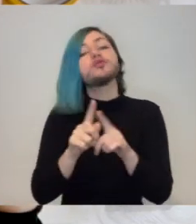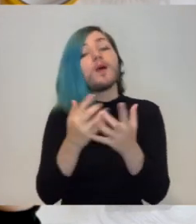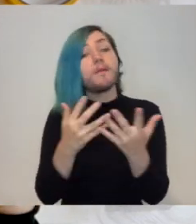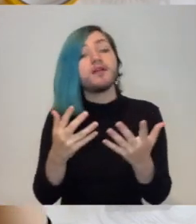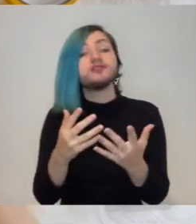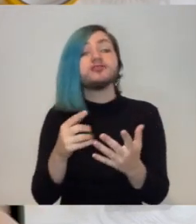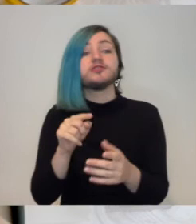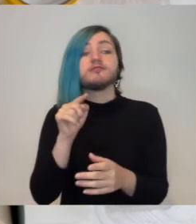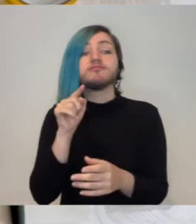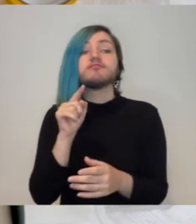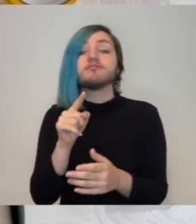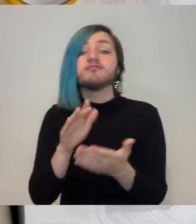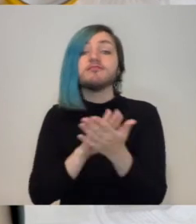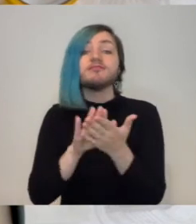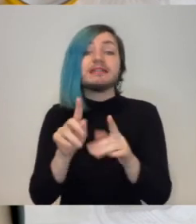quantity, you'll get